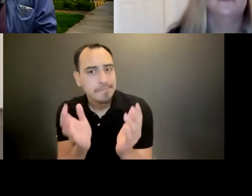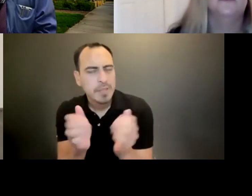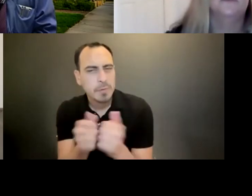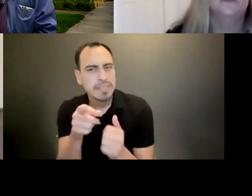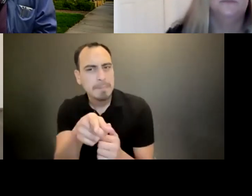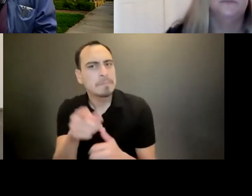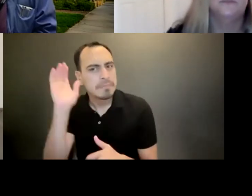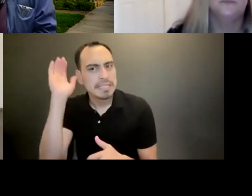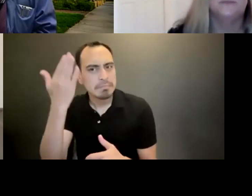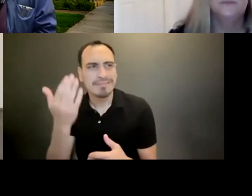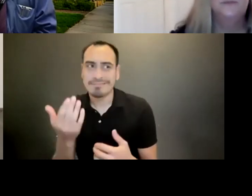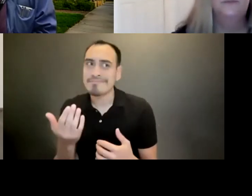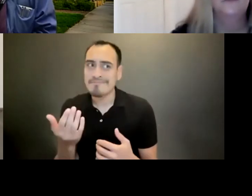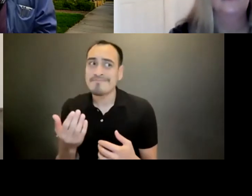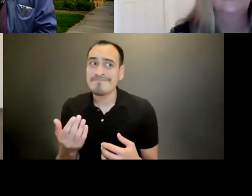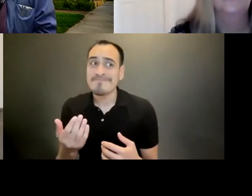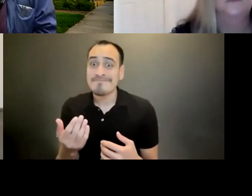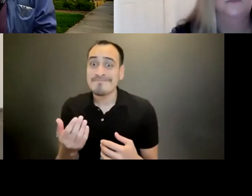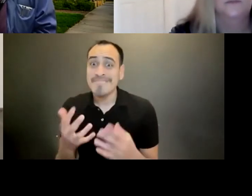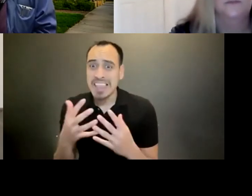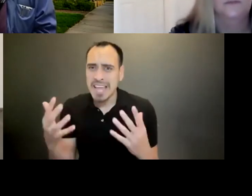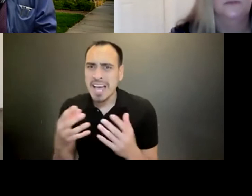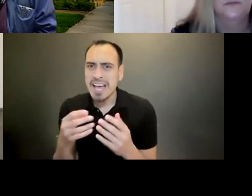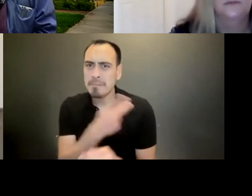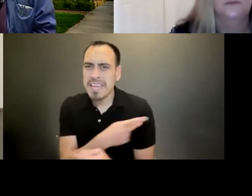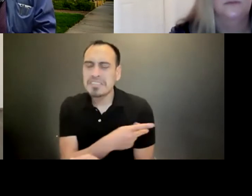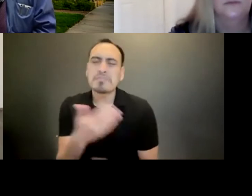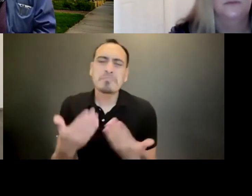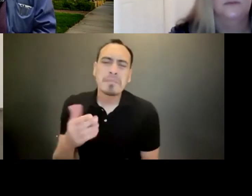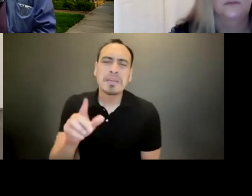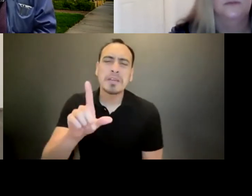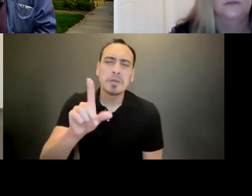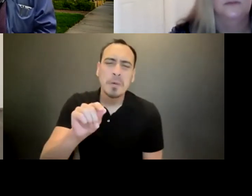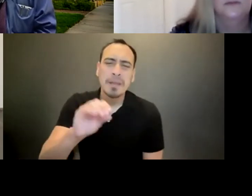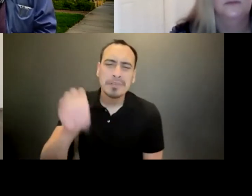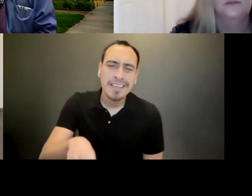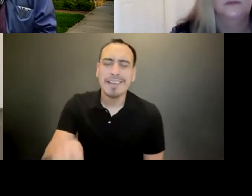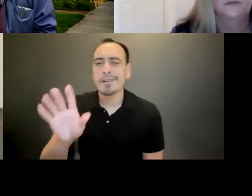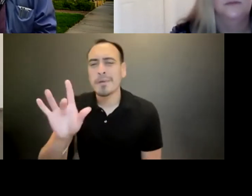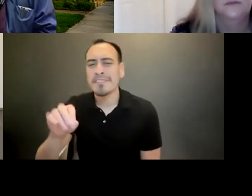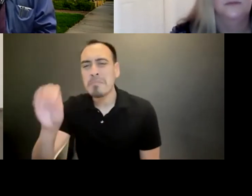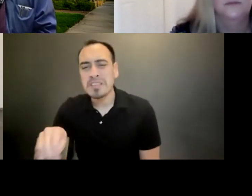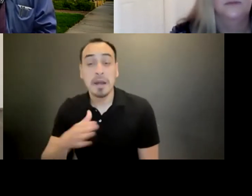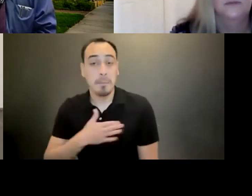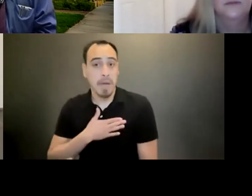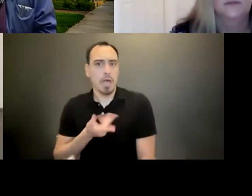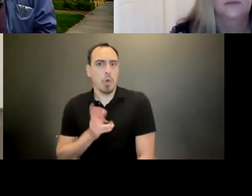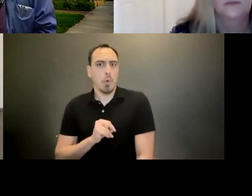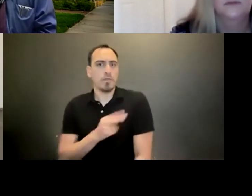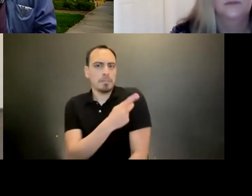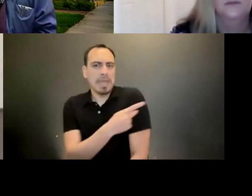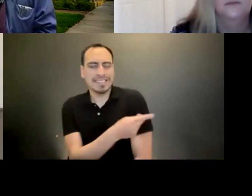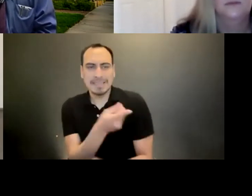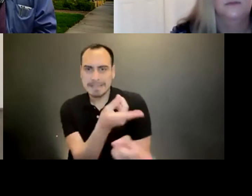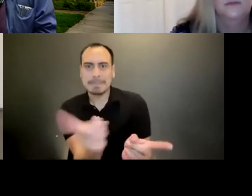significant number of patients, maybe 20% or 25% of my patient population, that basically say